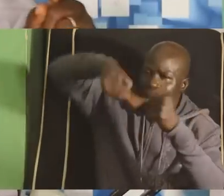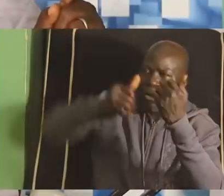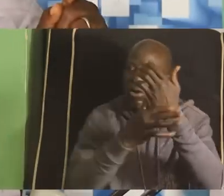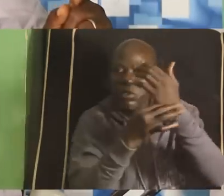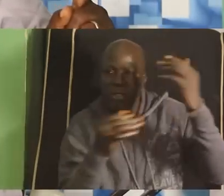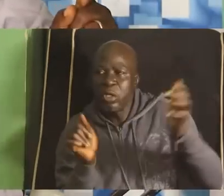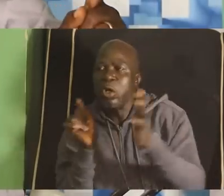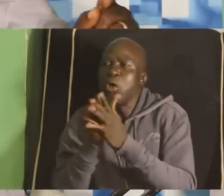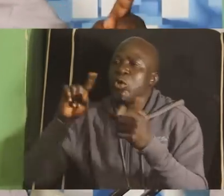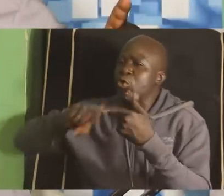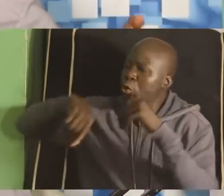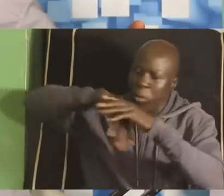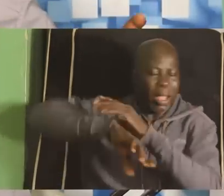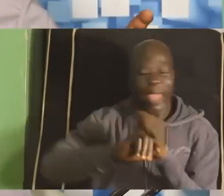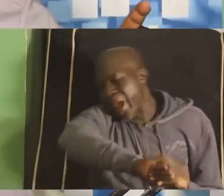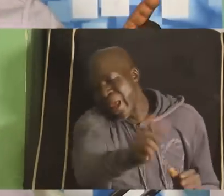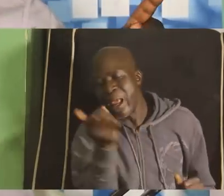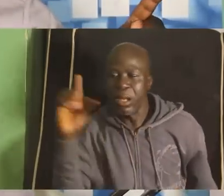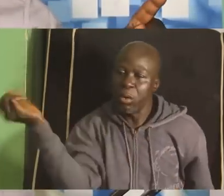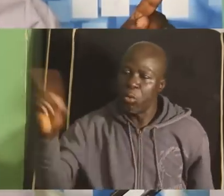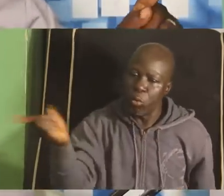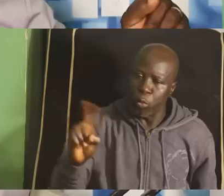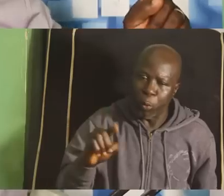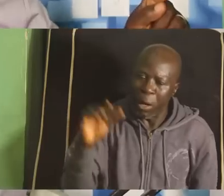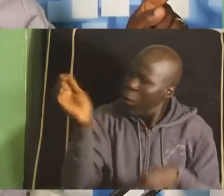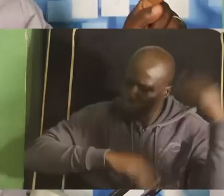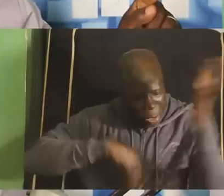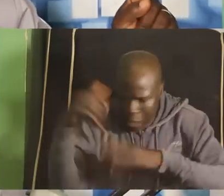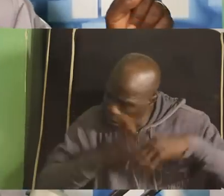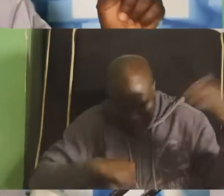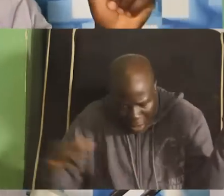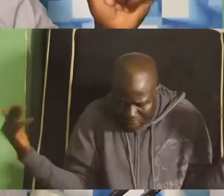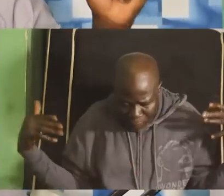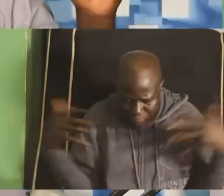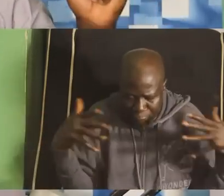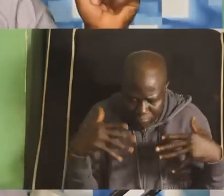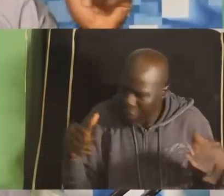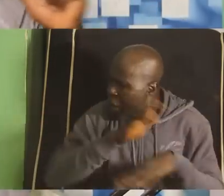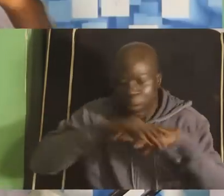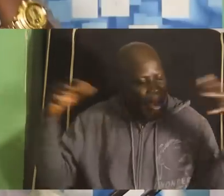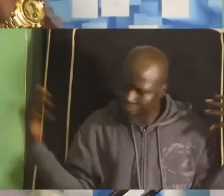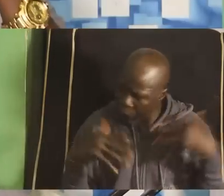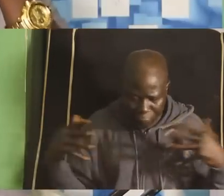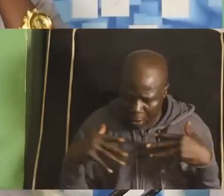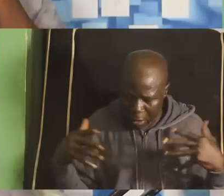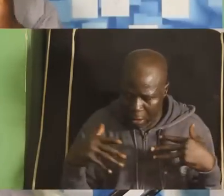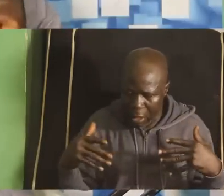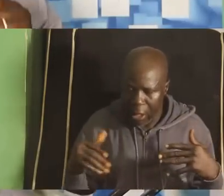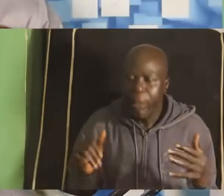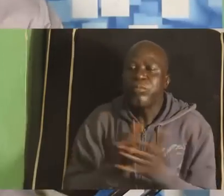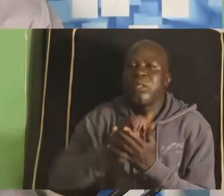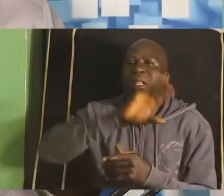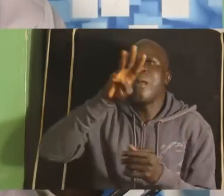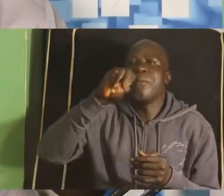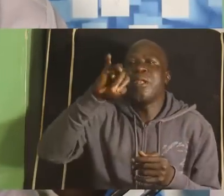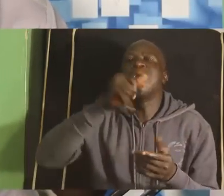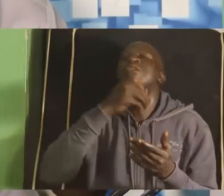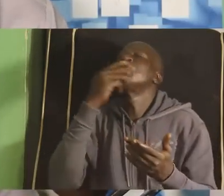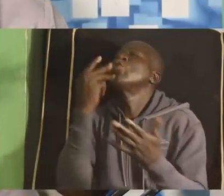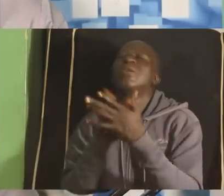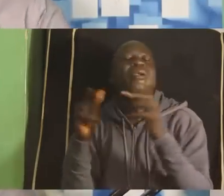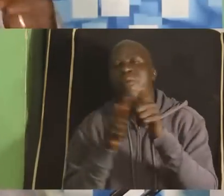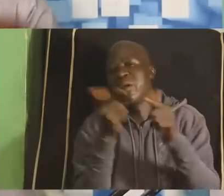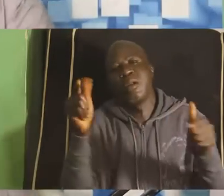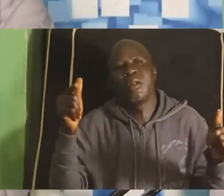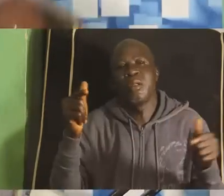So preach. Never keep me anywhere. Life so do. Without people. Life. Without be afraid. Me na yela gbara la na program. That was